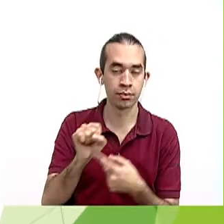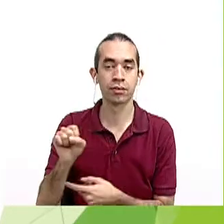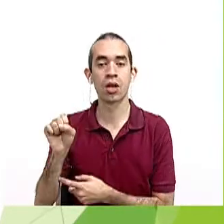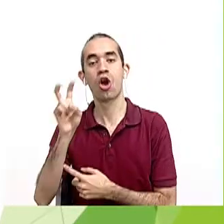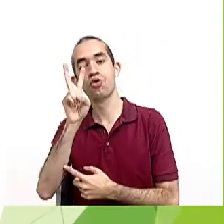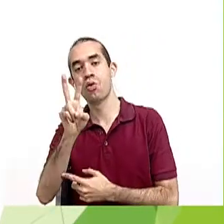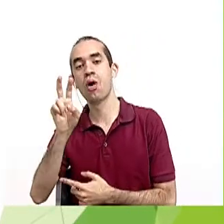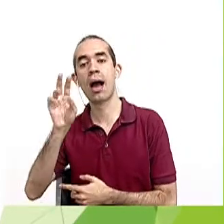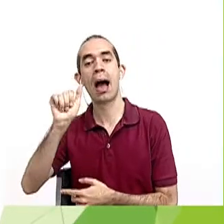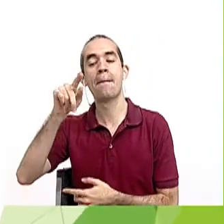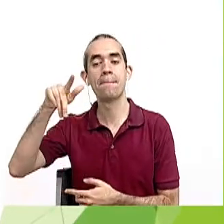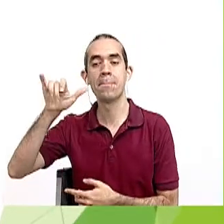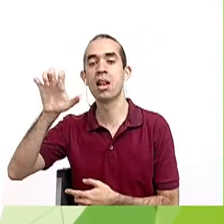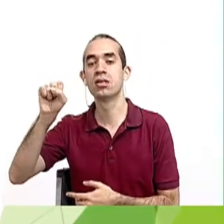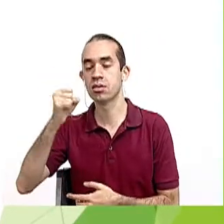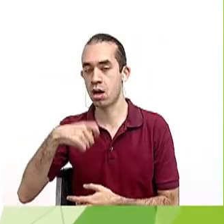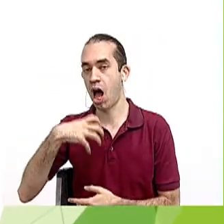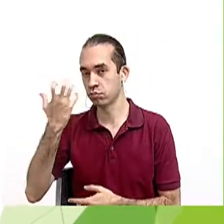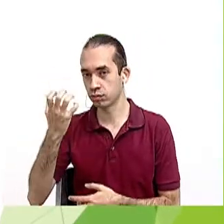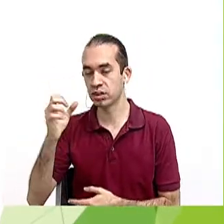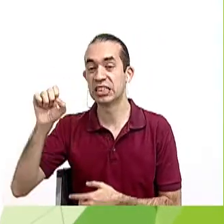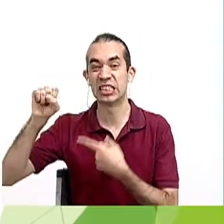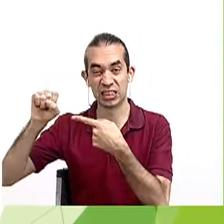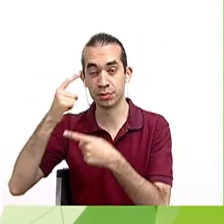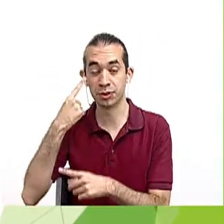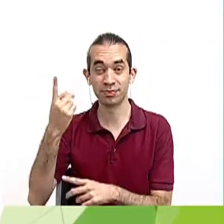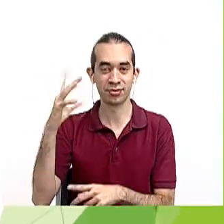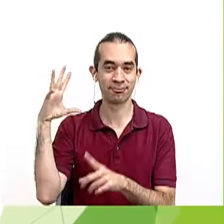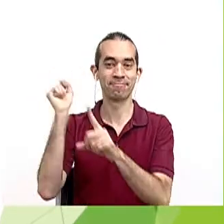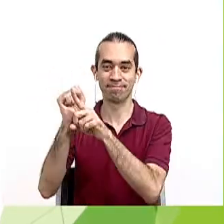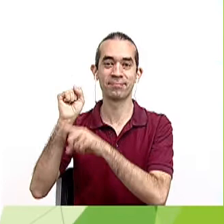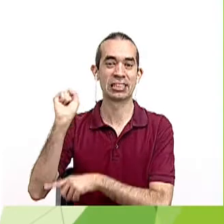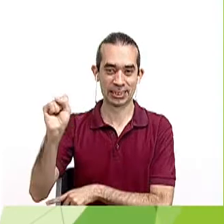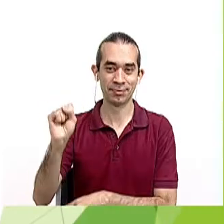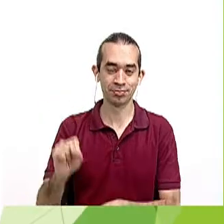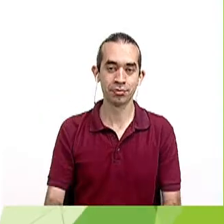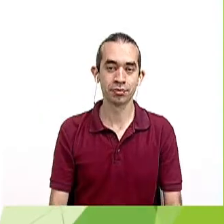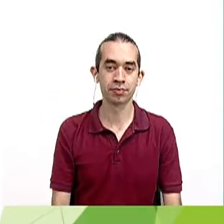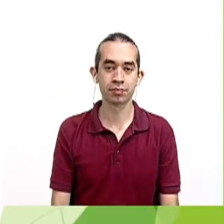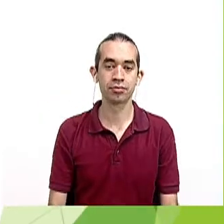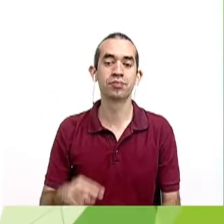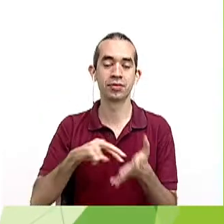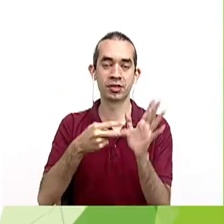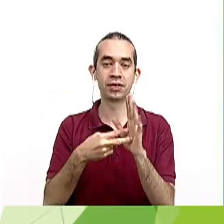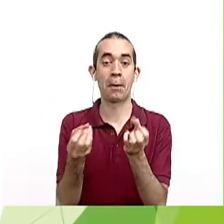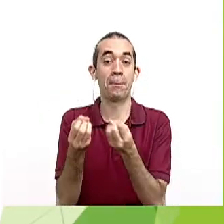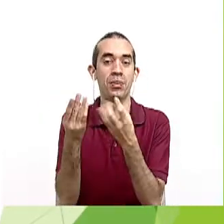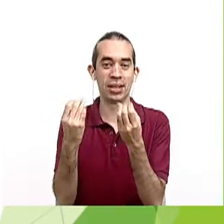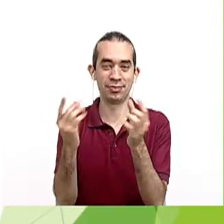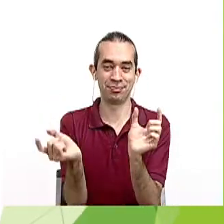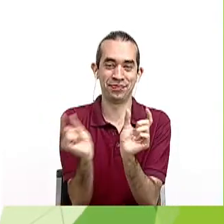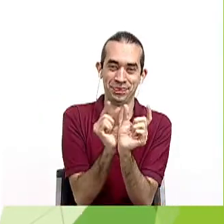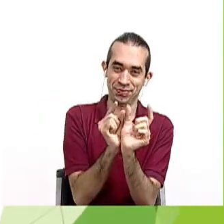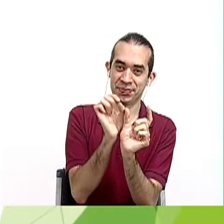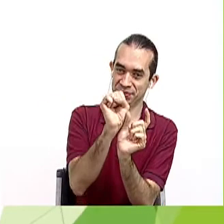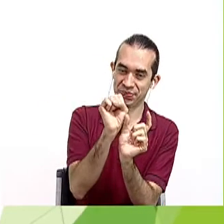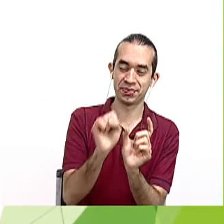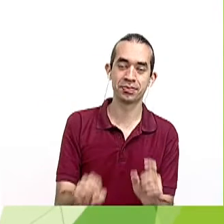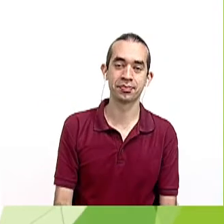we add an s at the end of the countable nouns to make them plural. Next.